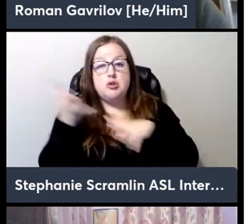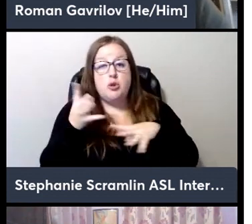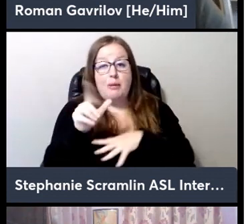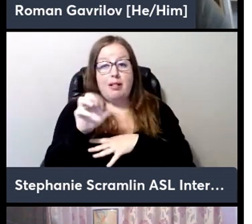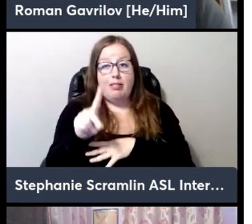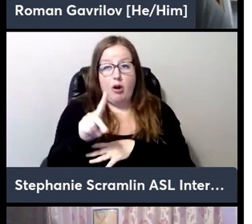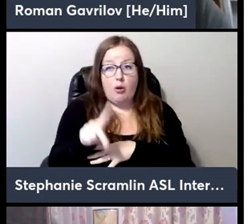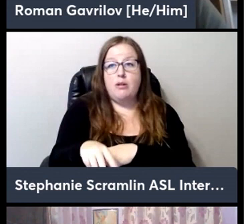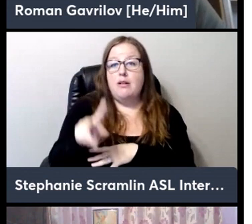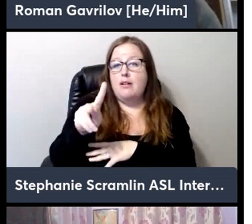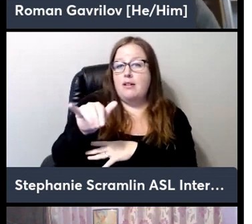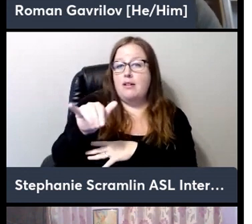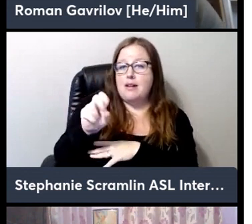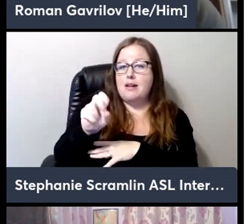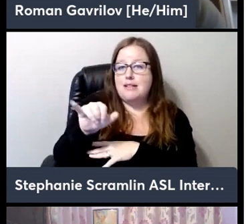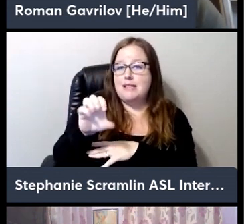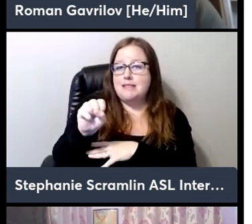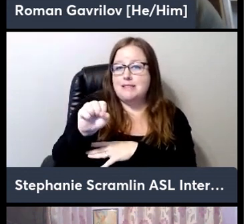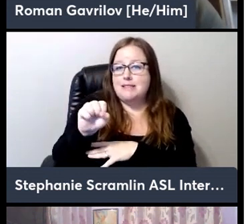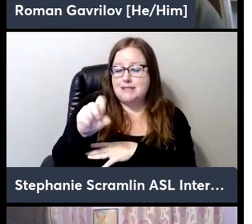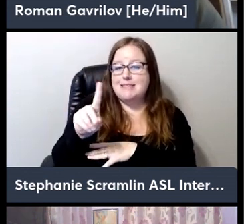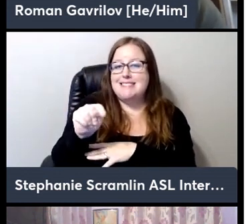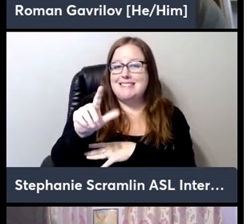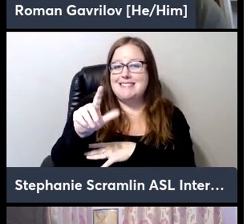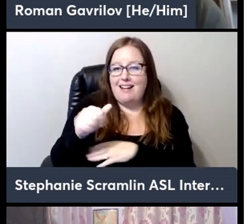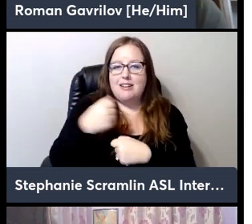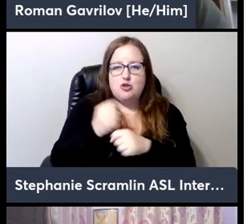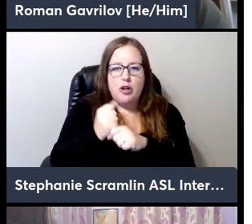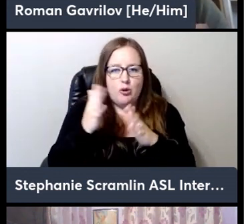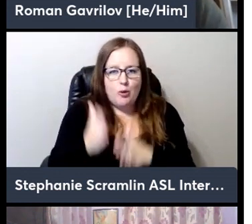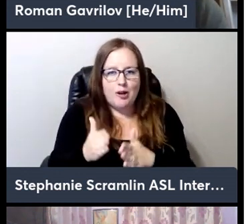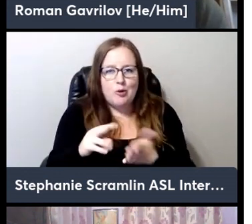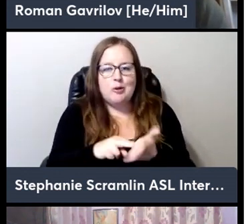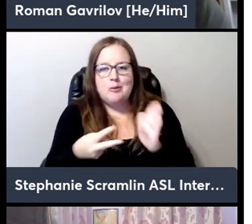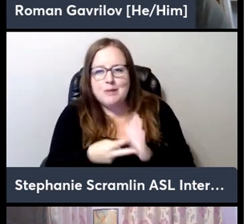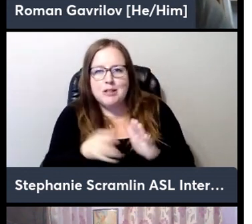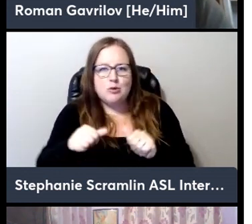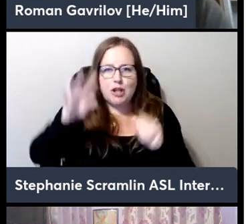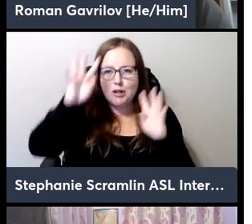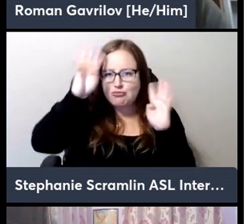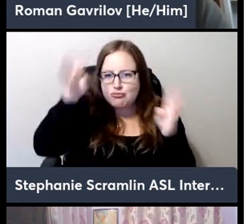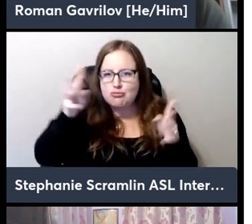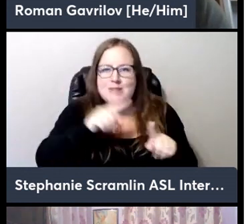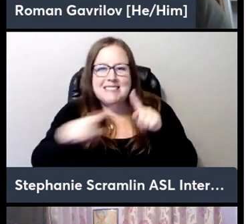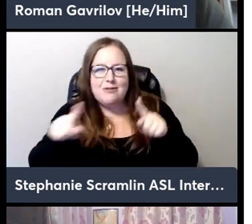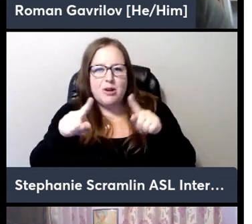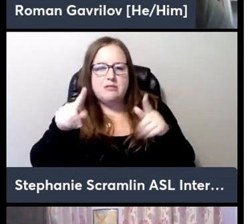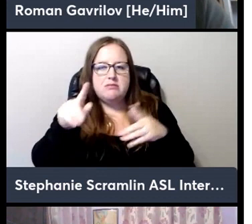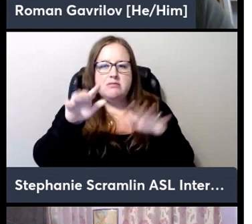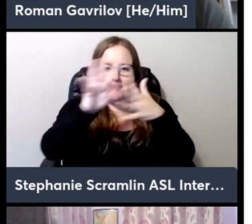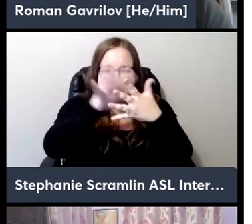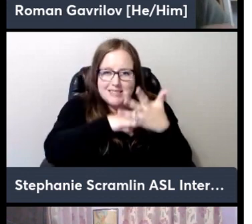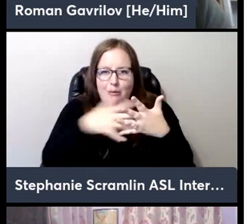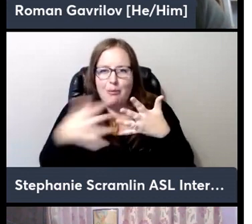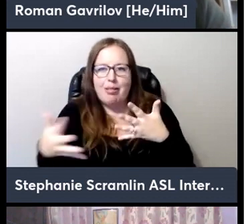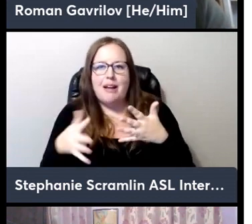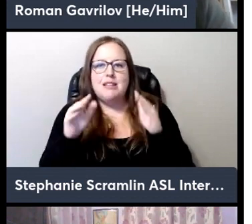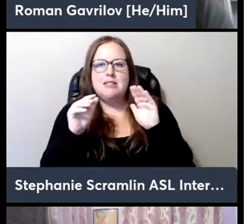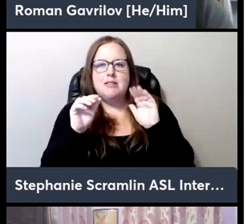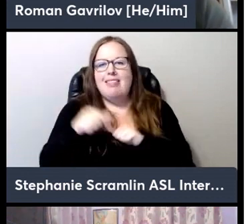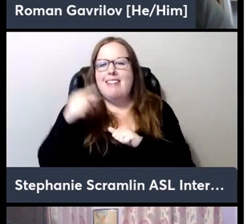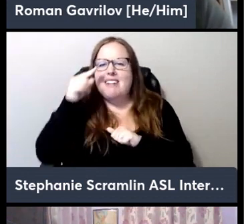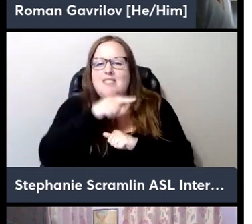Amazon Kinesis data generator that allows us to create a different templates to simulate